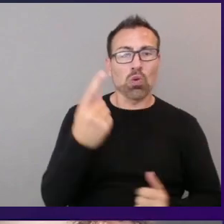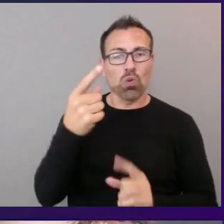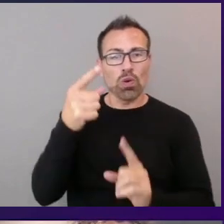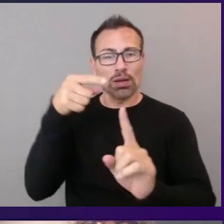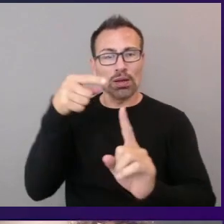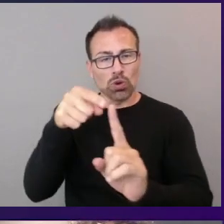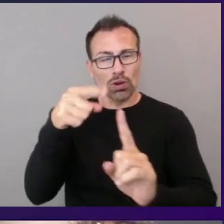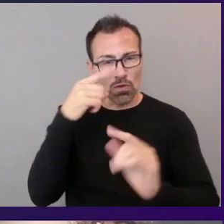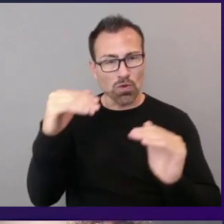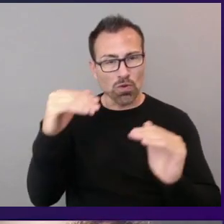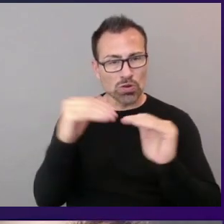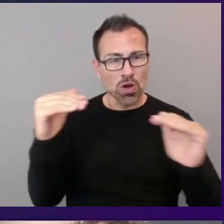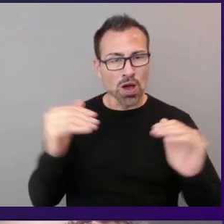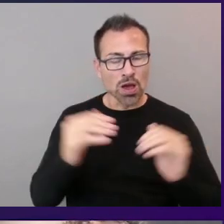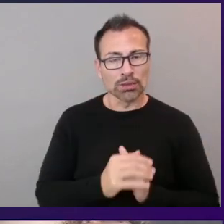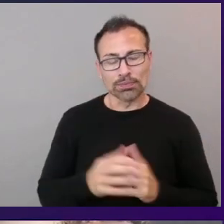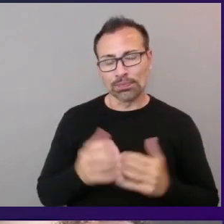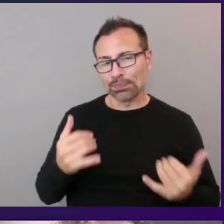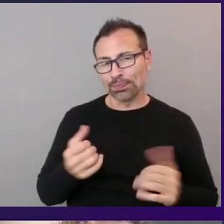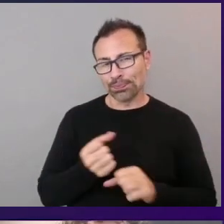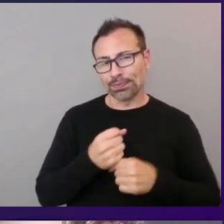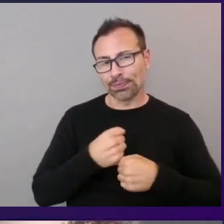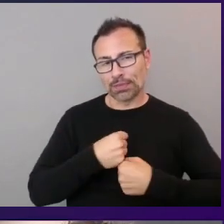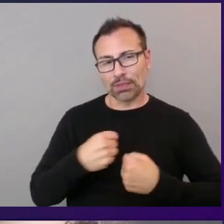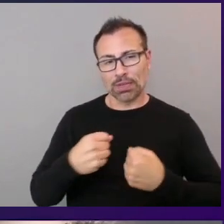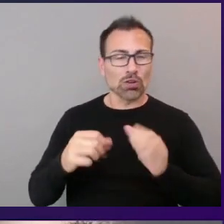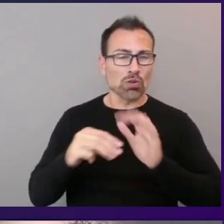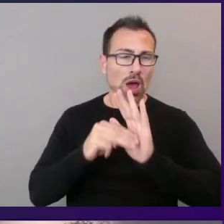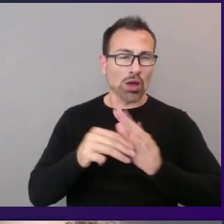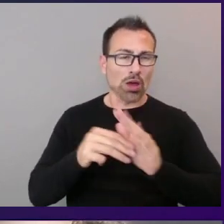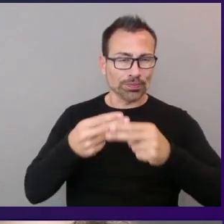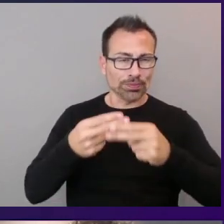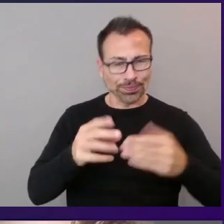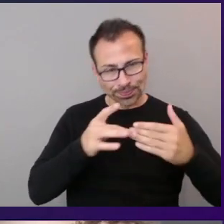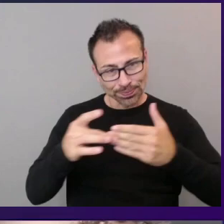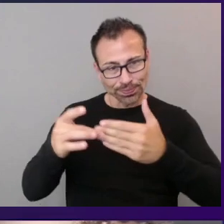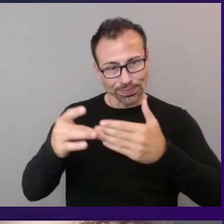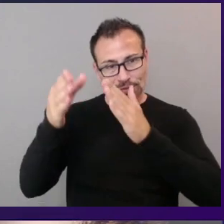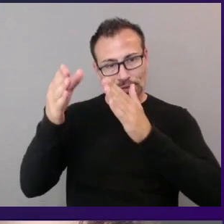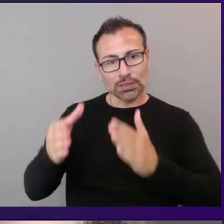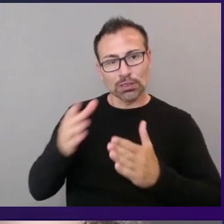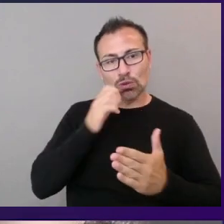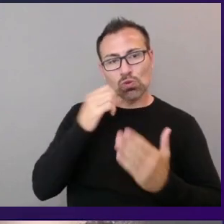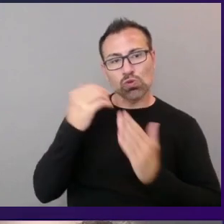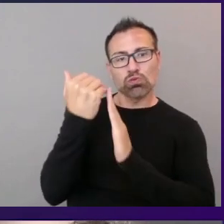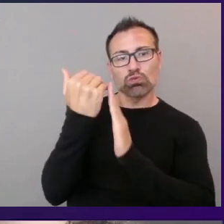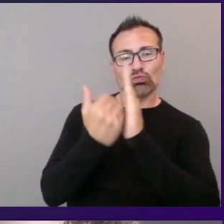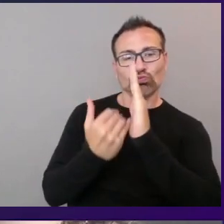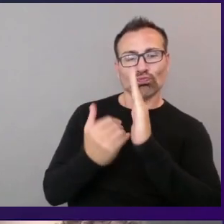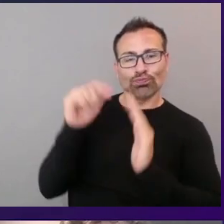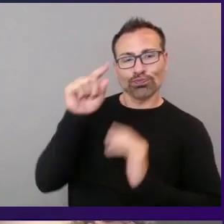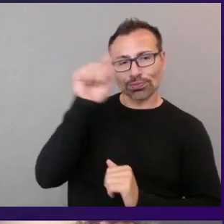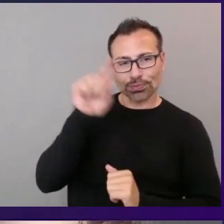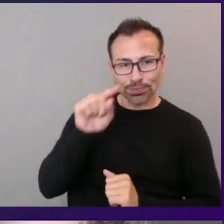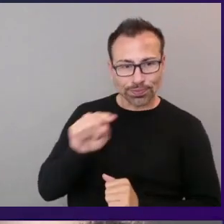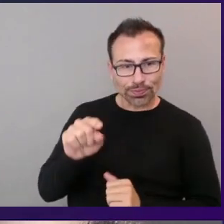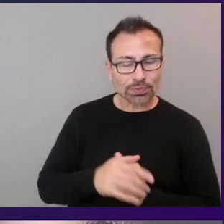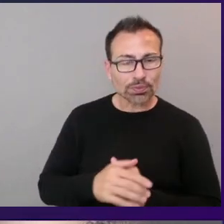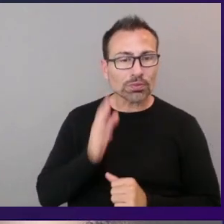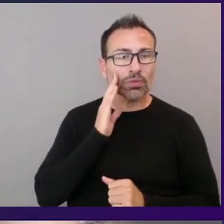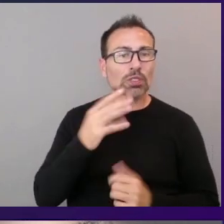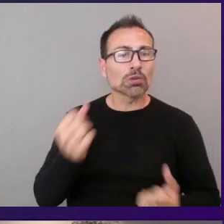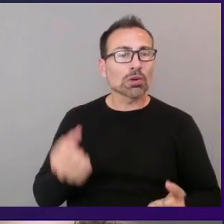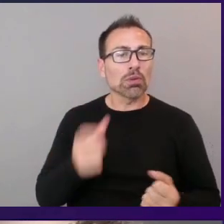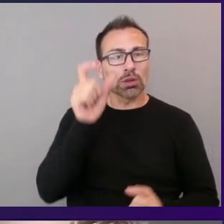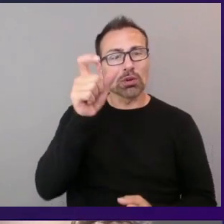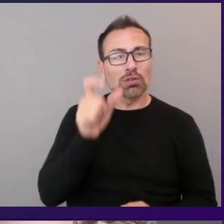new model called leaderboard. We are going to have multiple fields. We're going to have the score, which is basically a total score